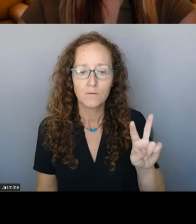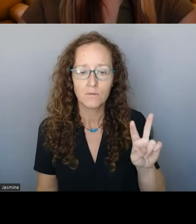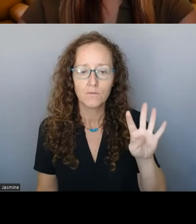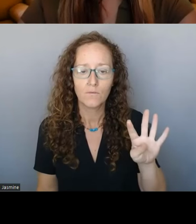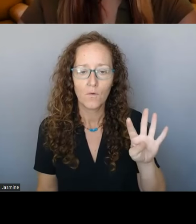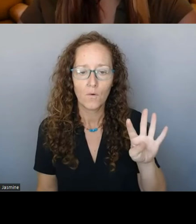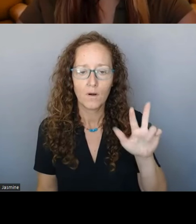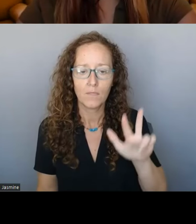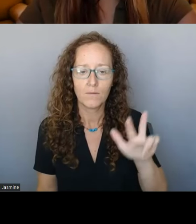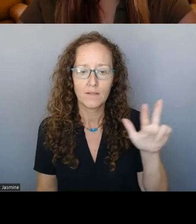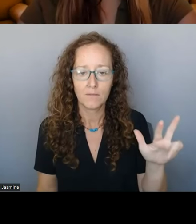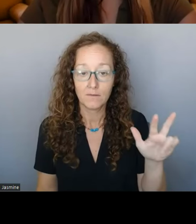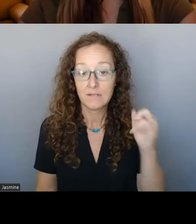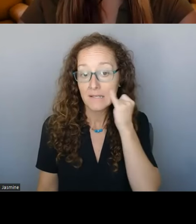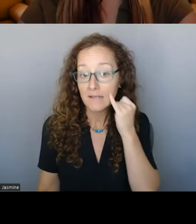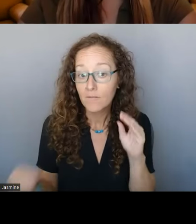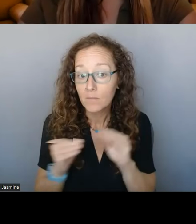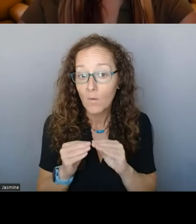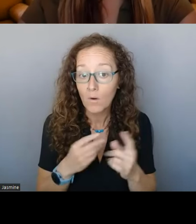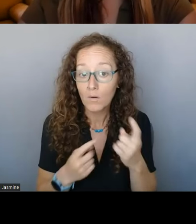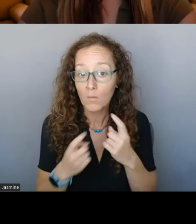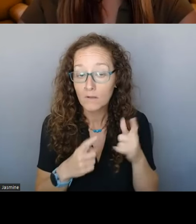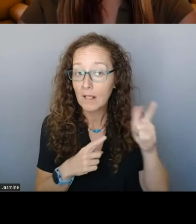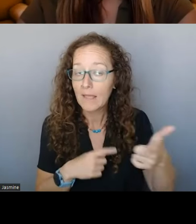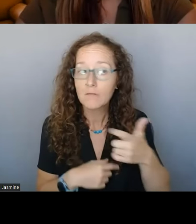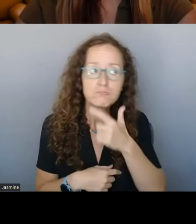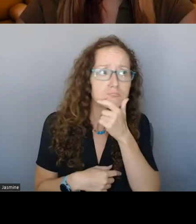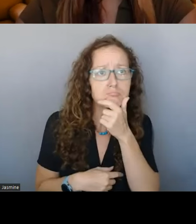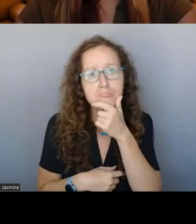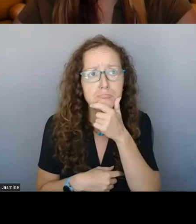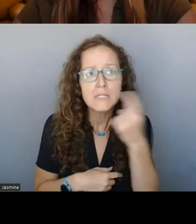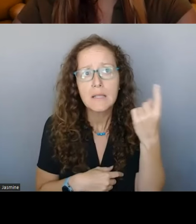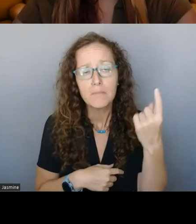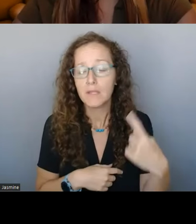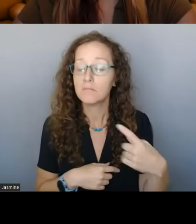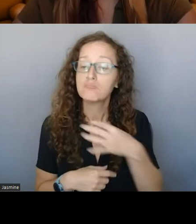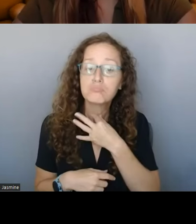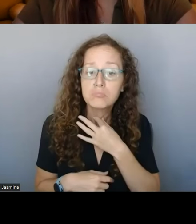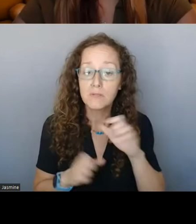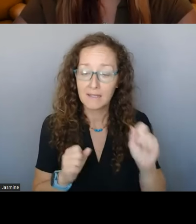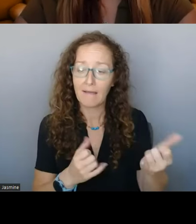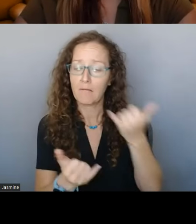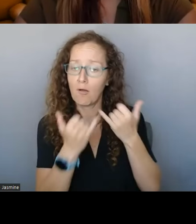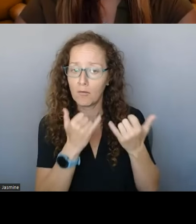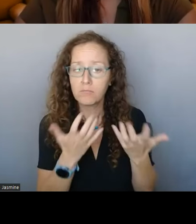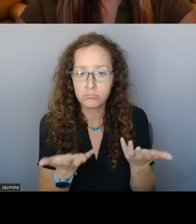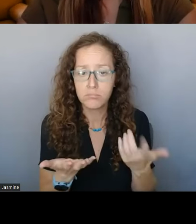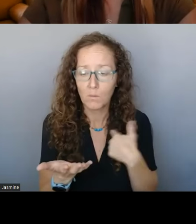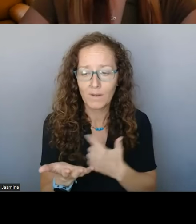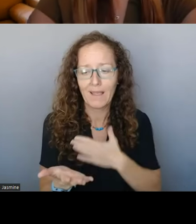800-333-2433. If you have any further questions following this presentation, please give us a call. We would be happy to help.